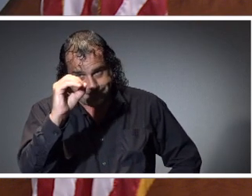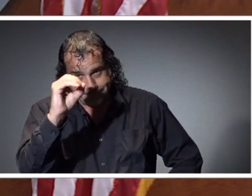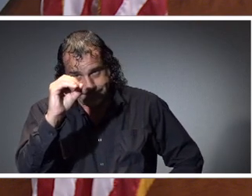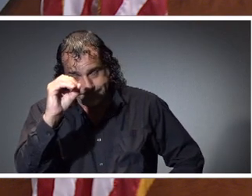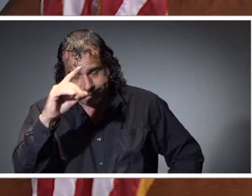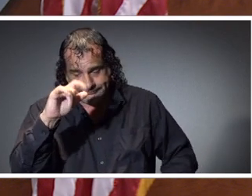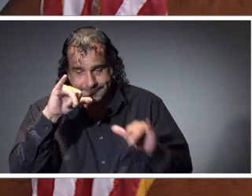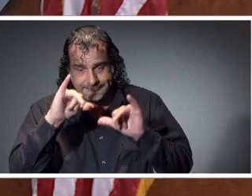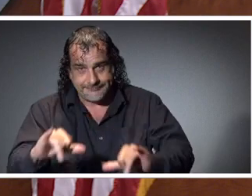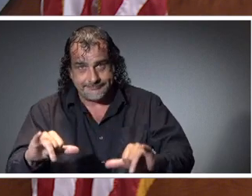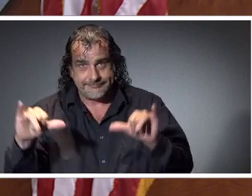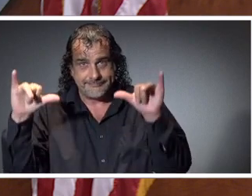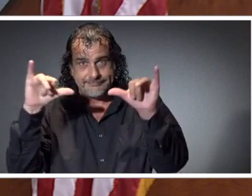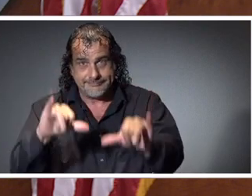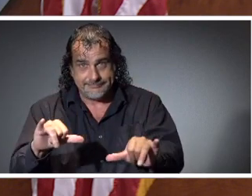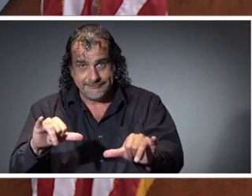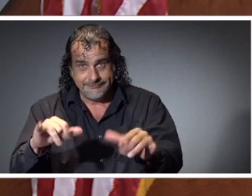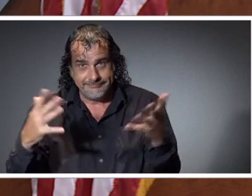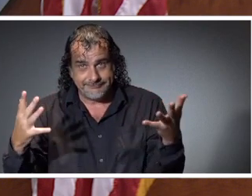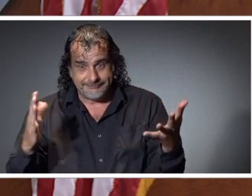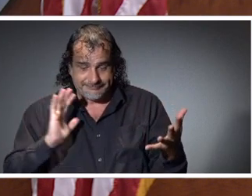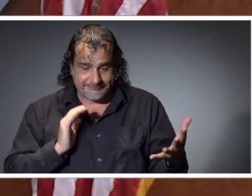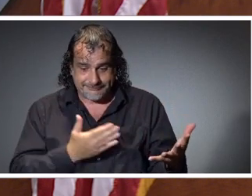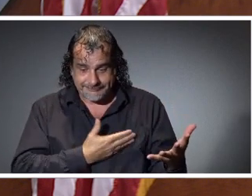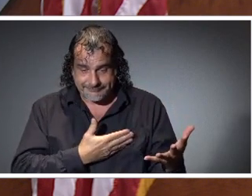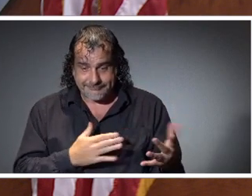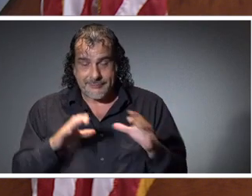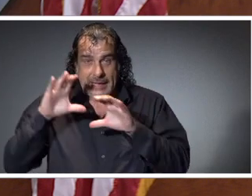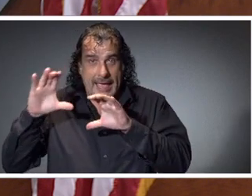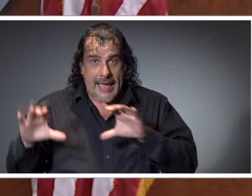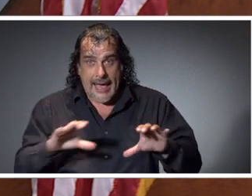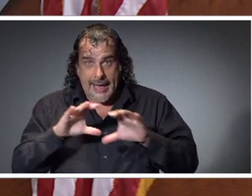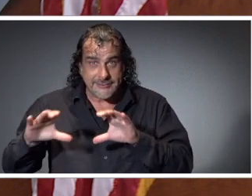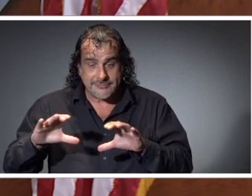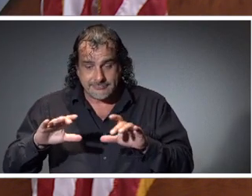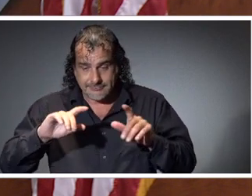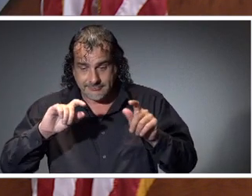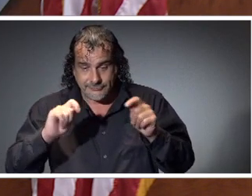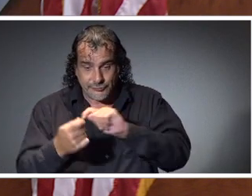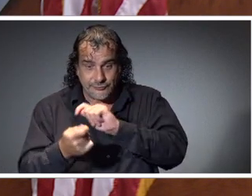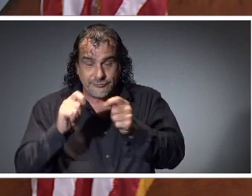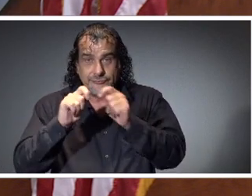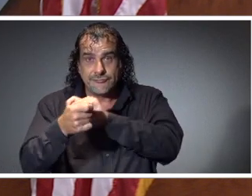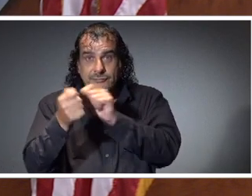inevitable. Our actions as a people dictate the results.